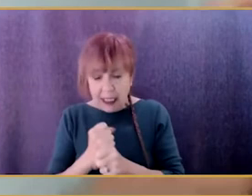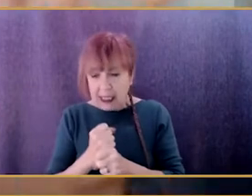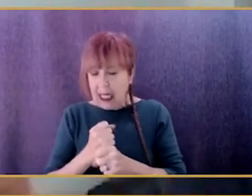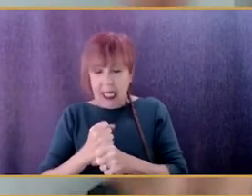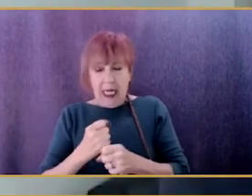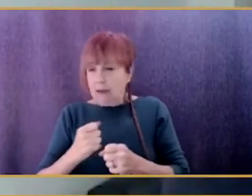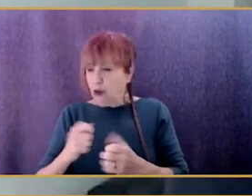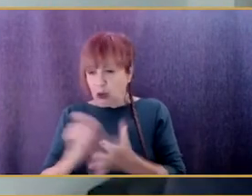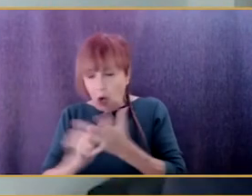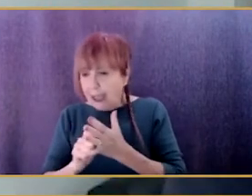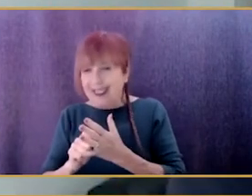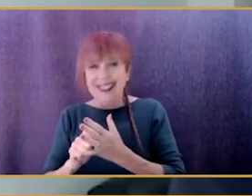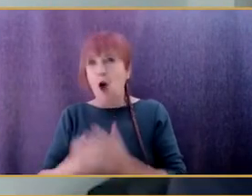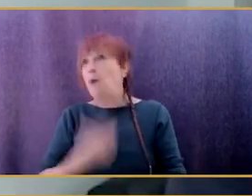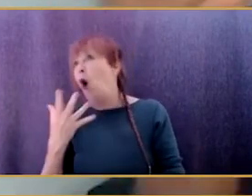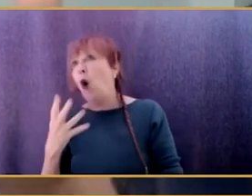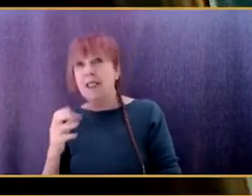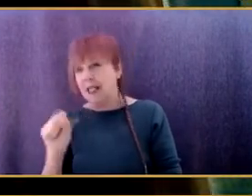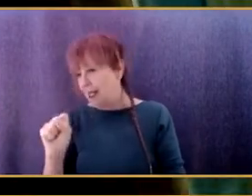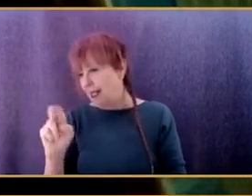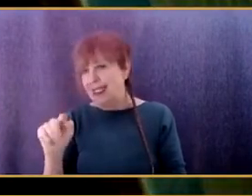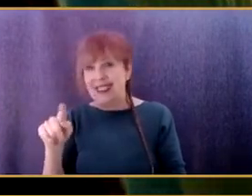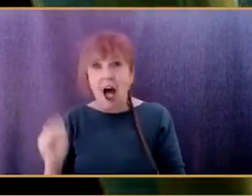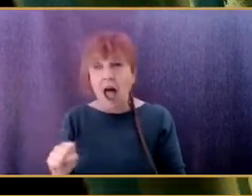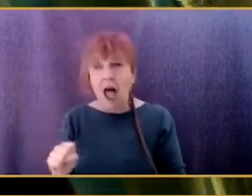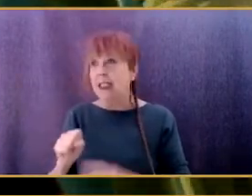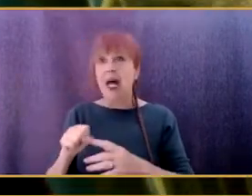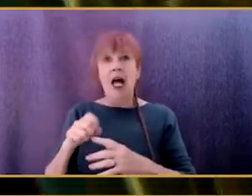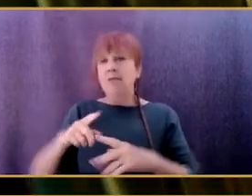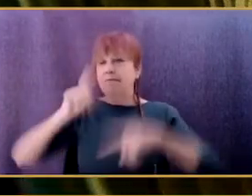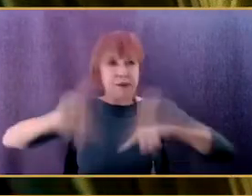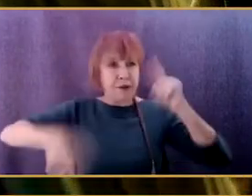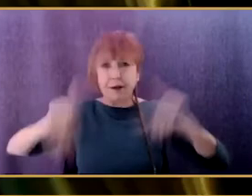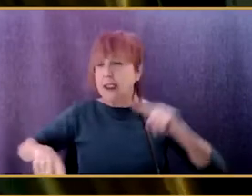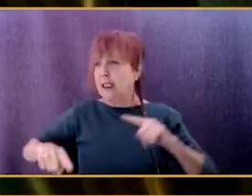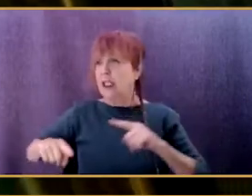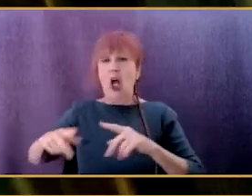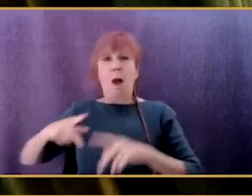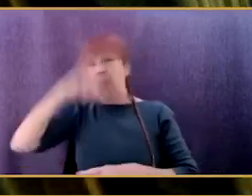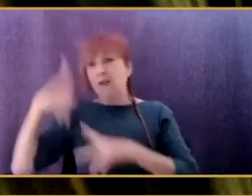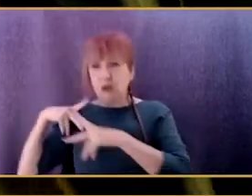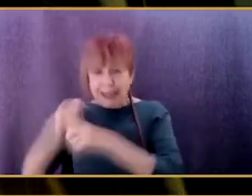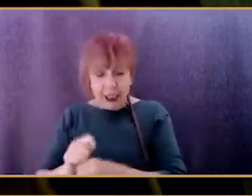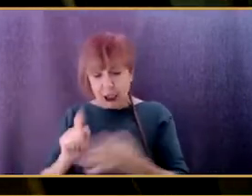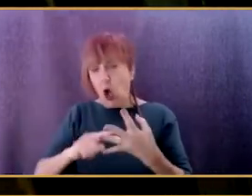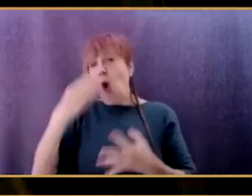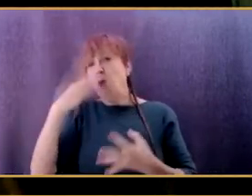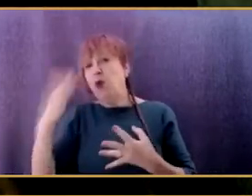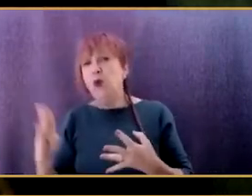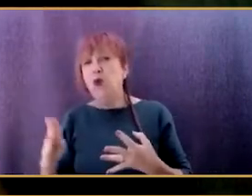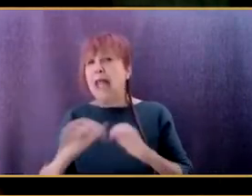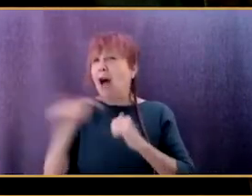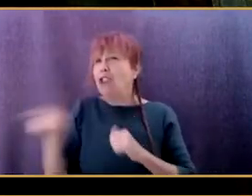guzzles, she does sonnets She does this golden shovel poem From the western tradition, from the black tradition And then the blues And